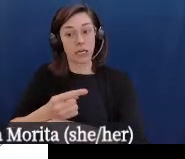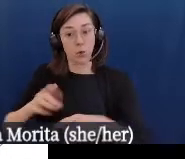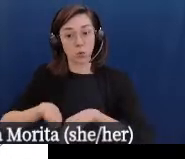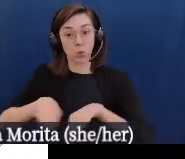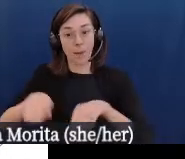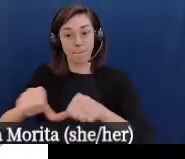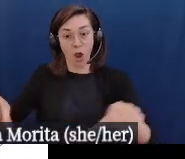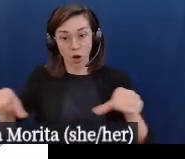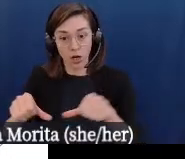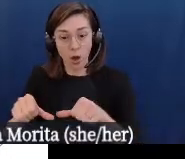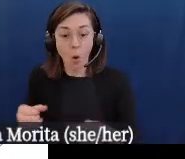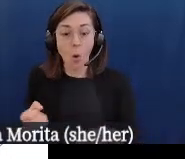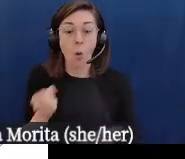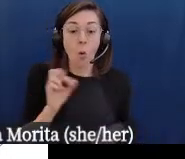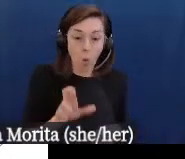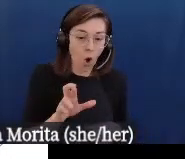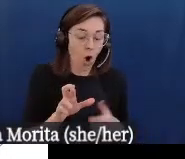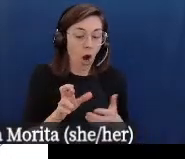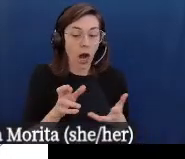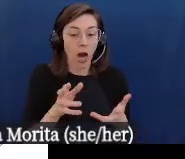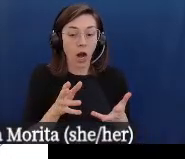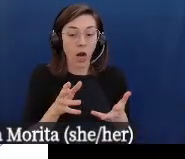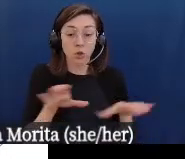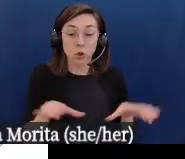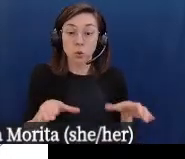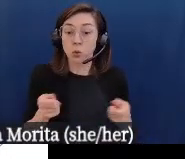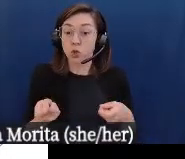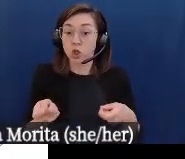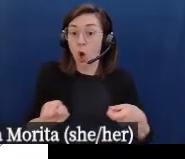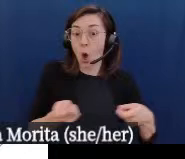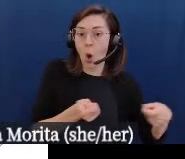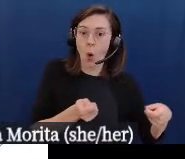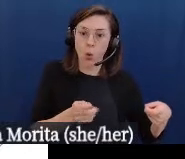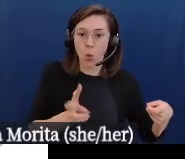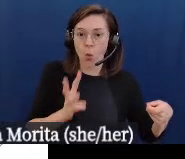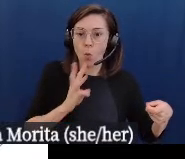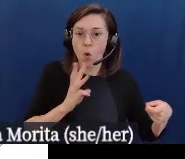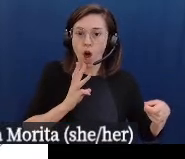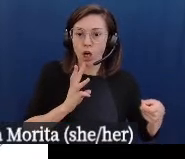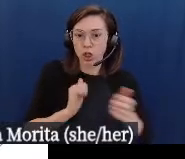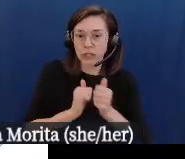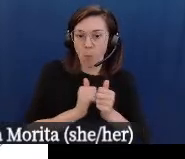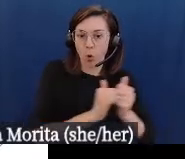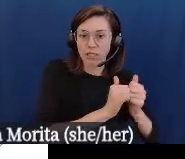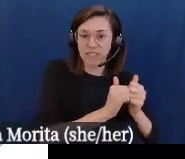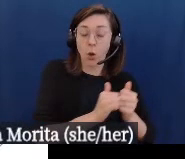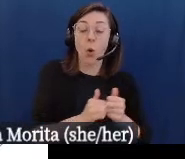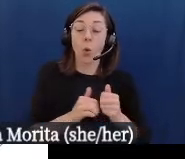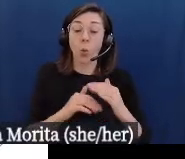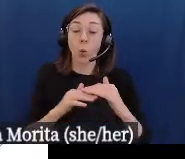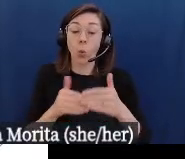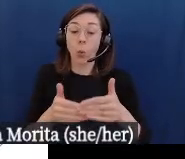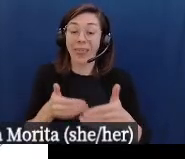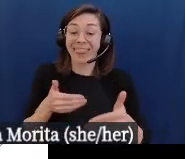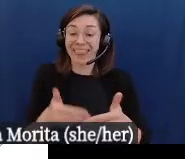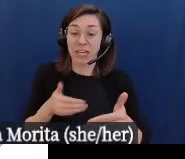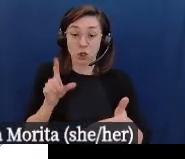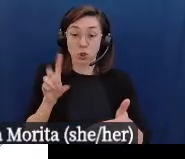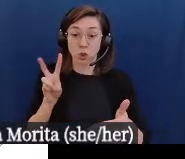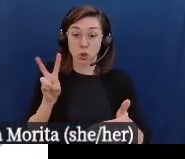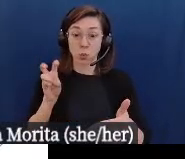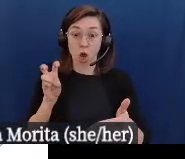water sports or similar activity within 200 feet of boat mirage docks or